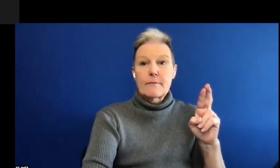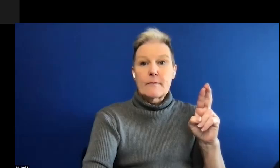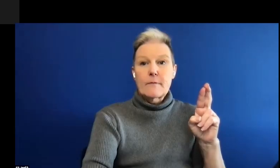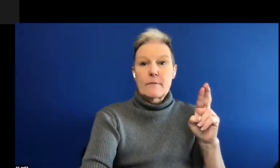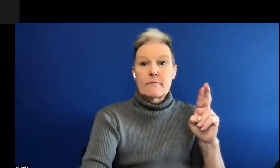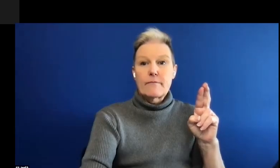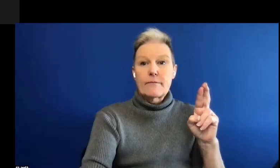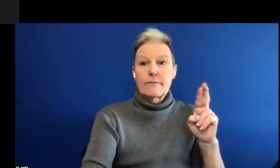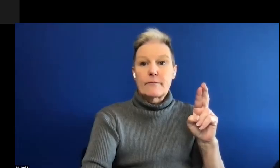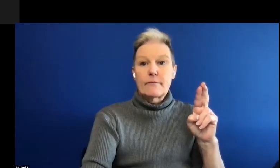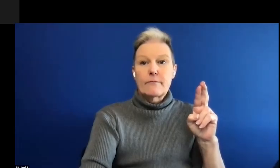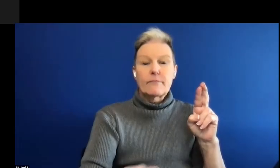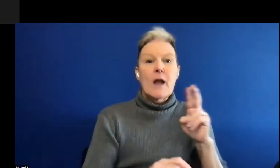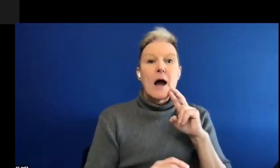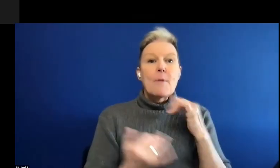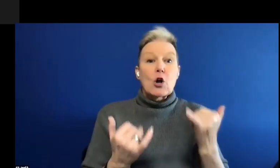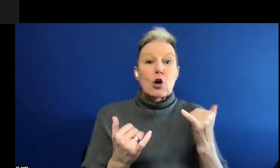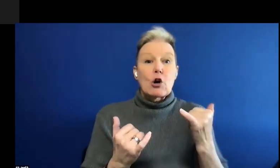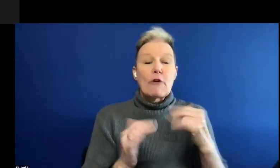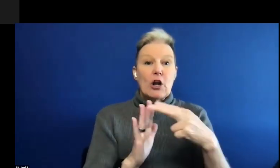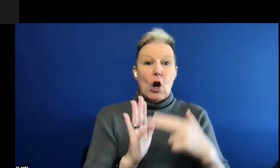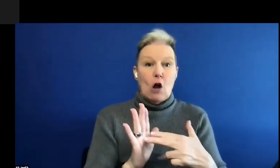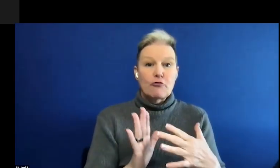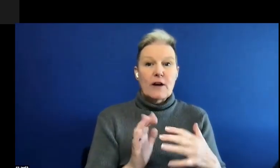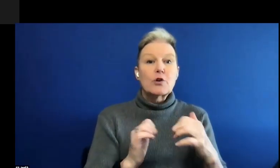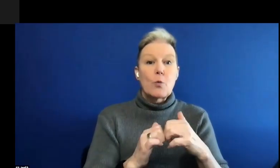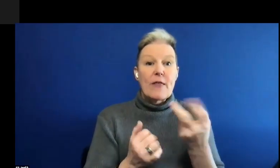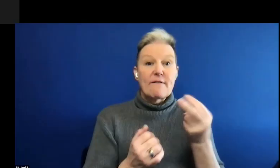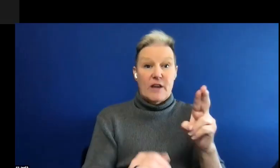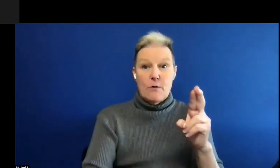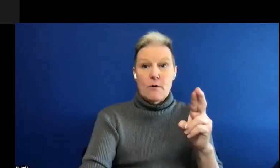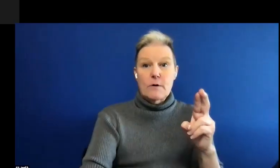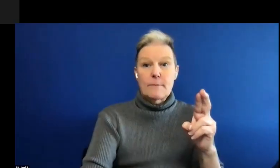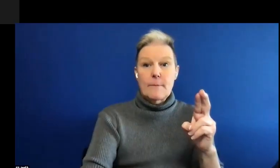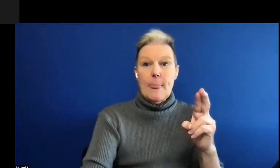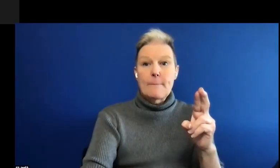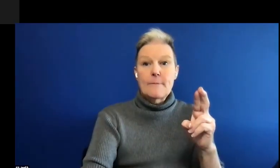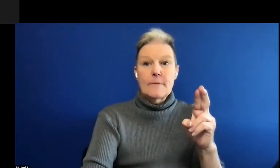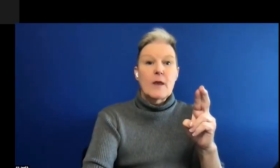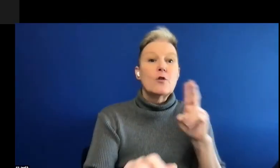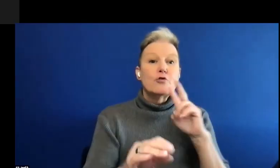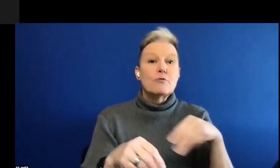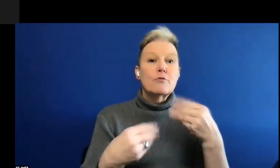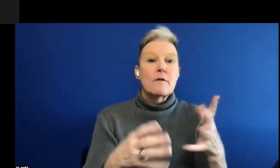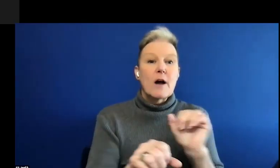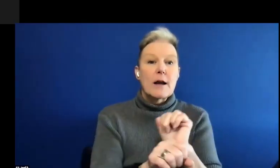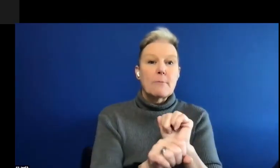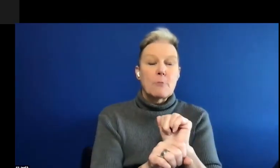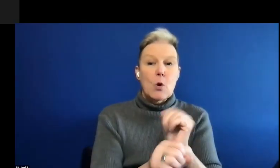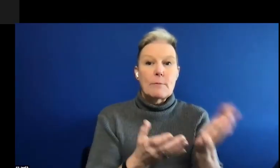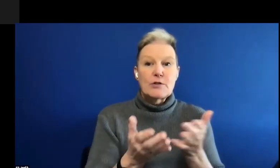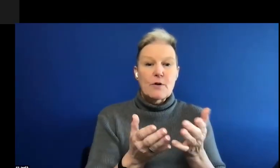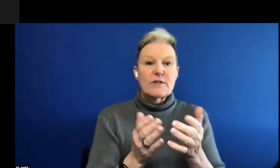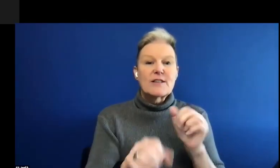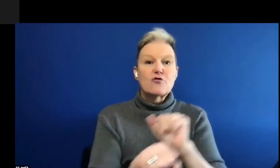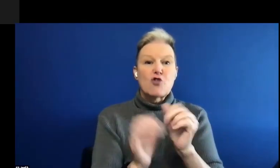current contractor with vocational rehabilitation services to provide employment services, job skills